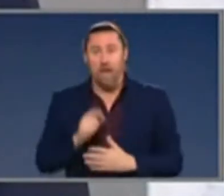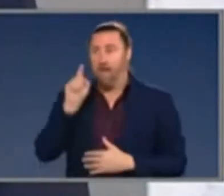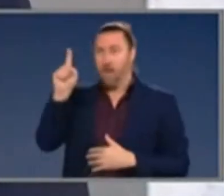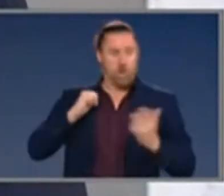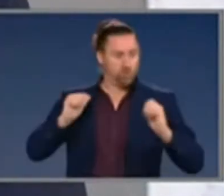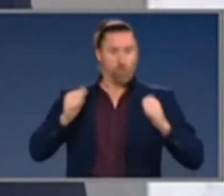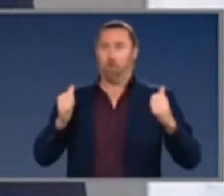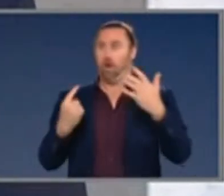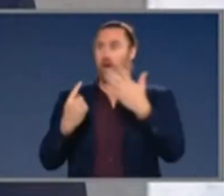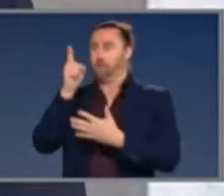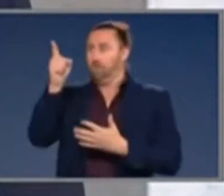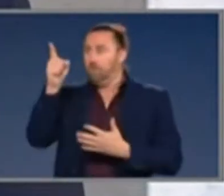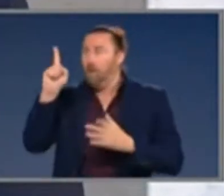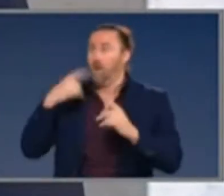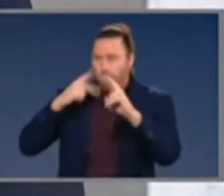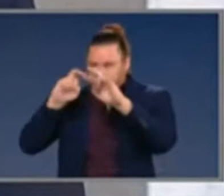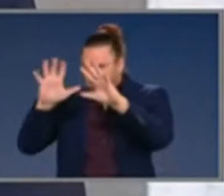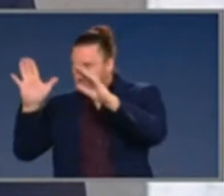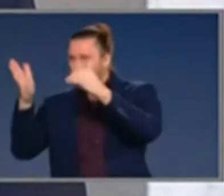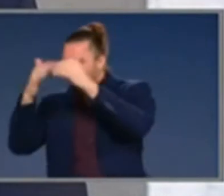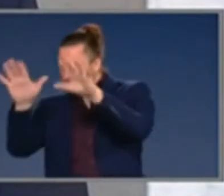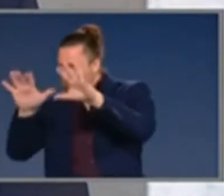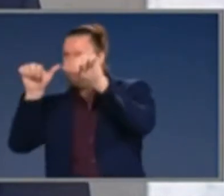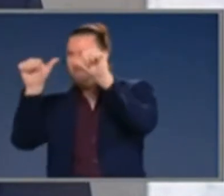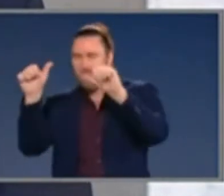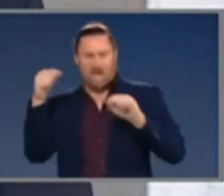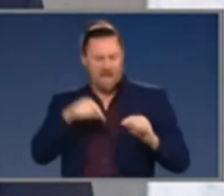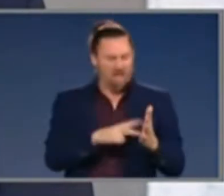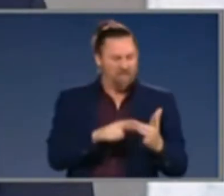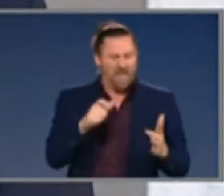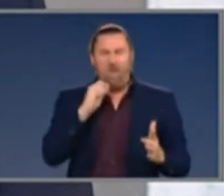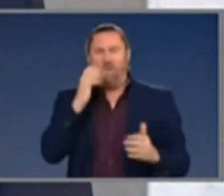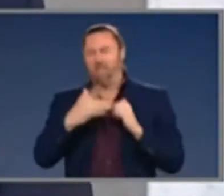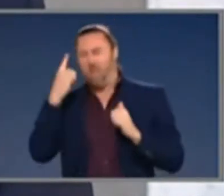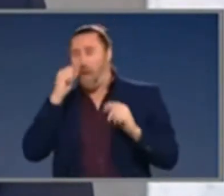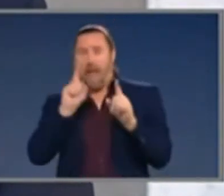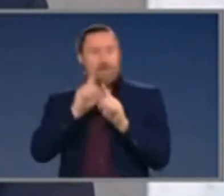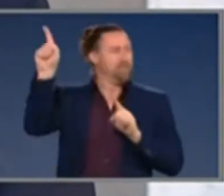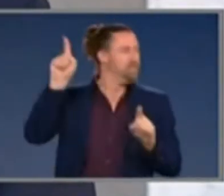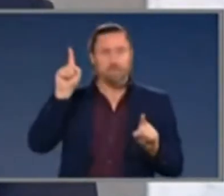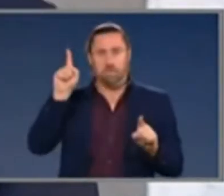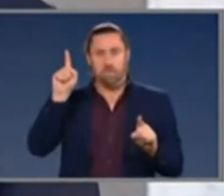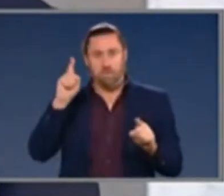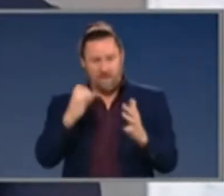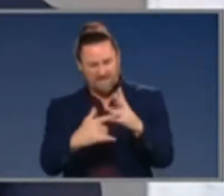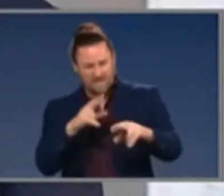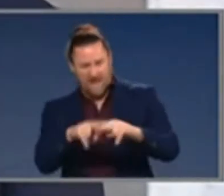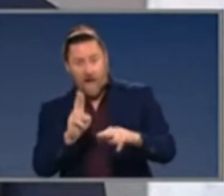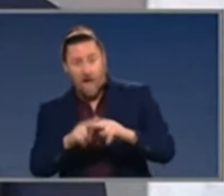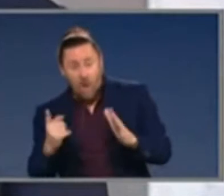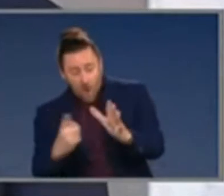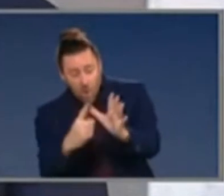anticipated or foreshadowed at a state level or considered at a federal level, that an entire staff of an